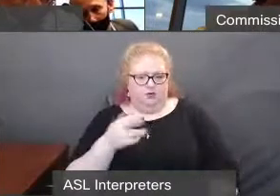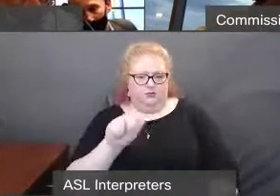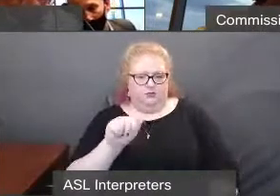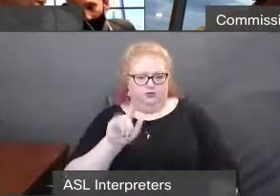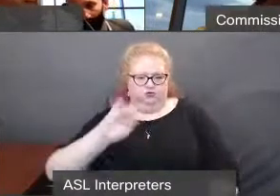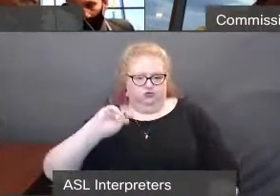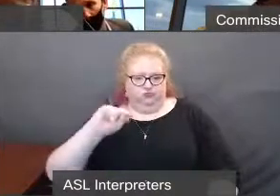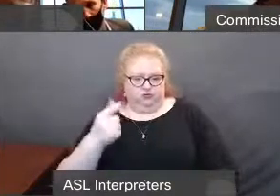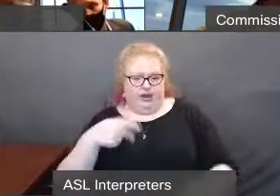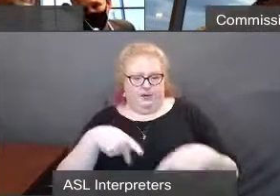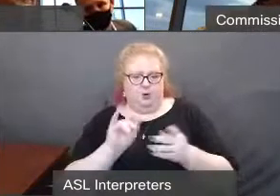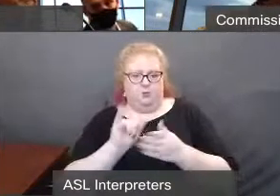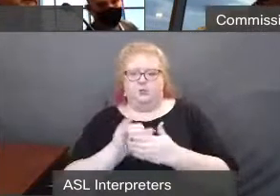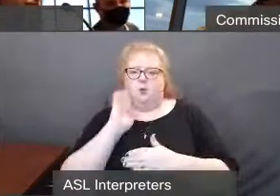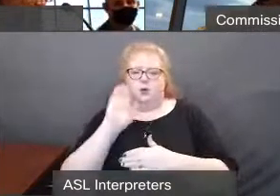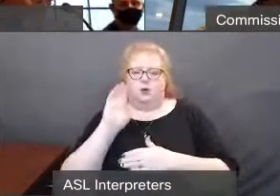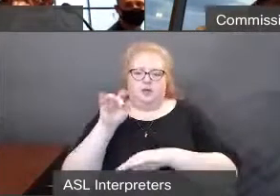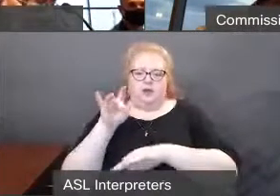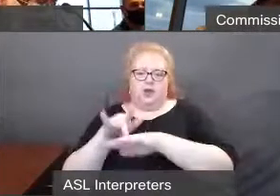undisturbed?